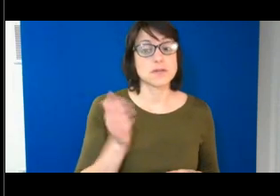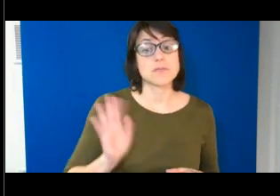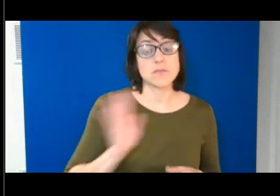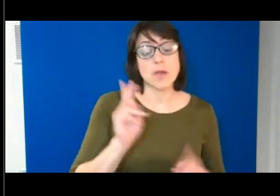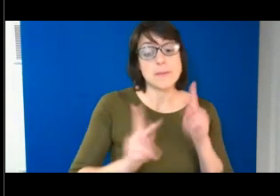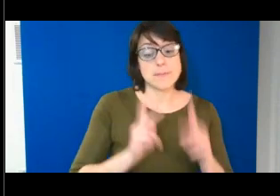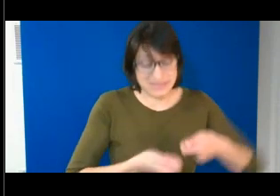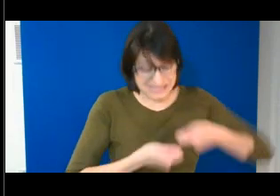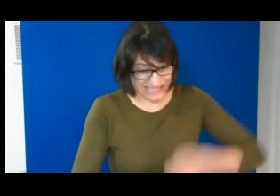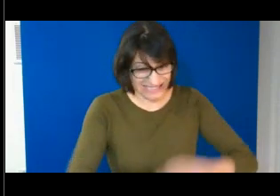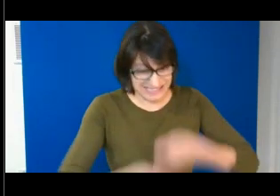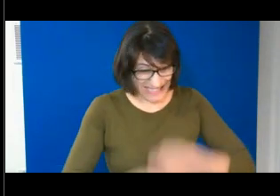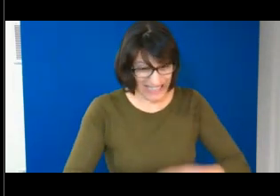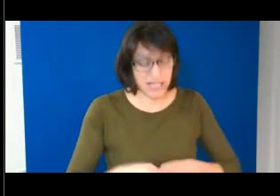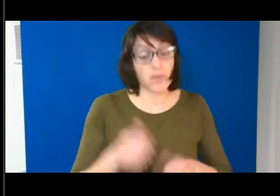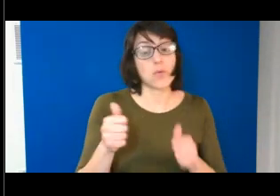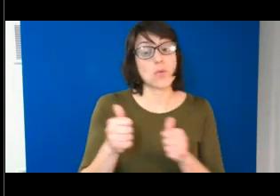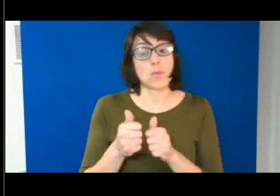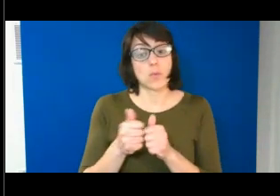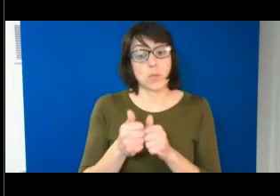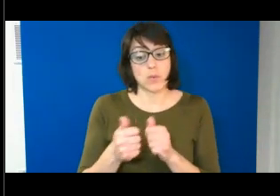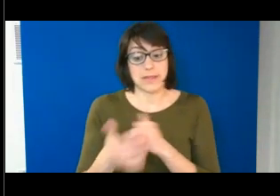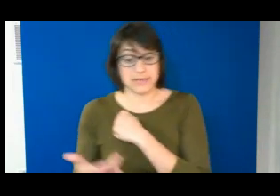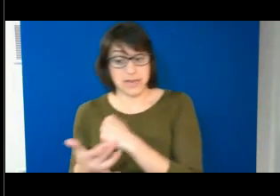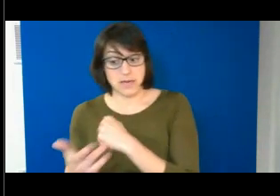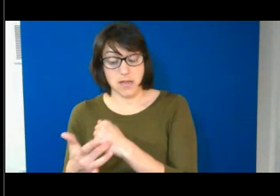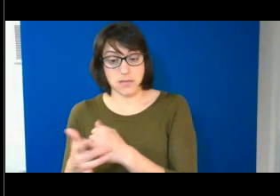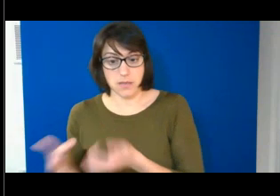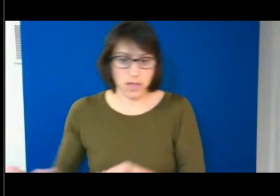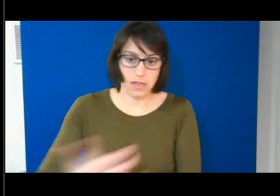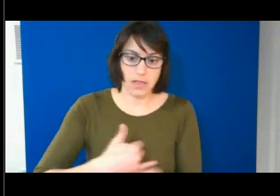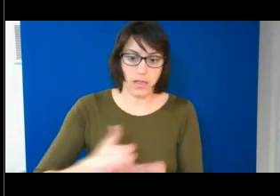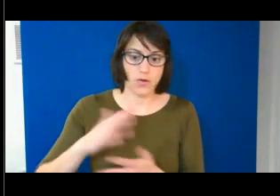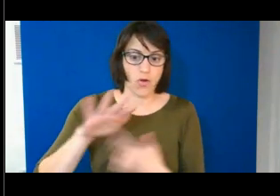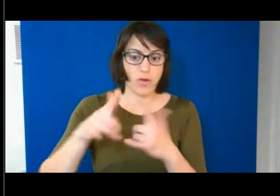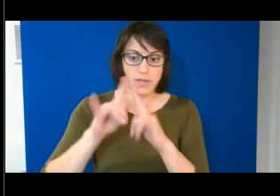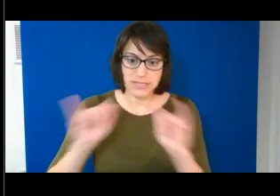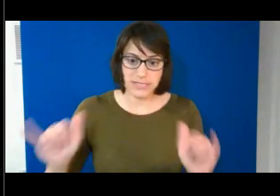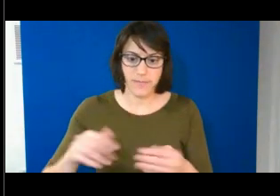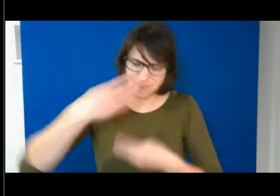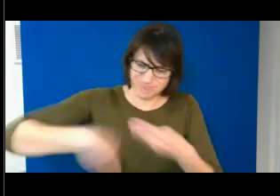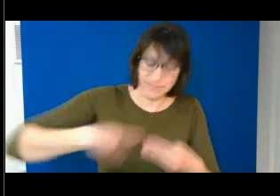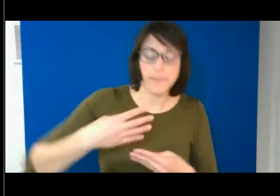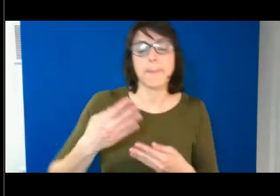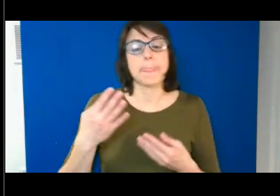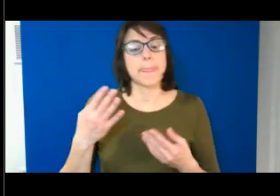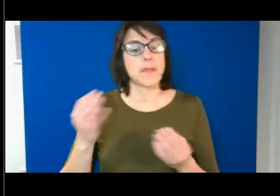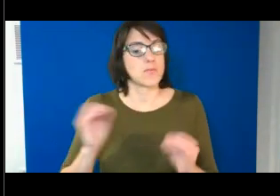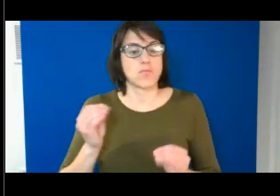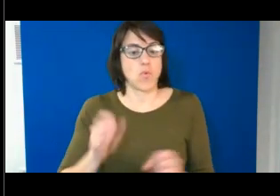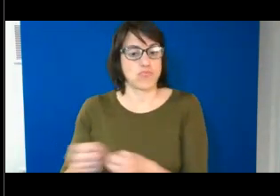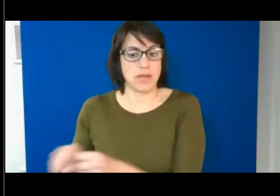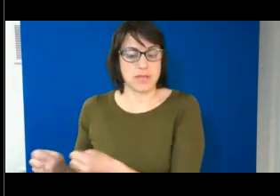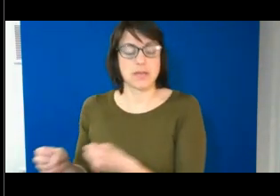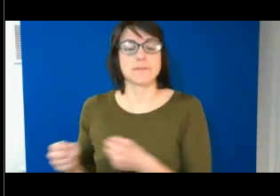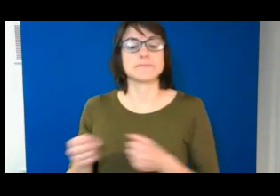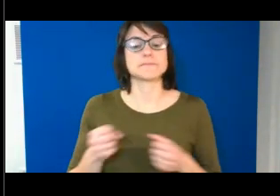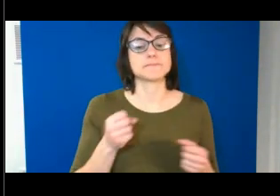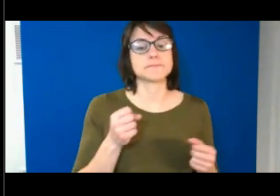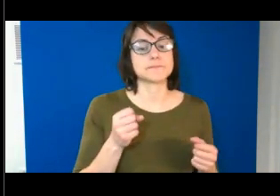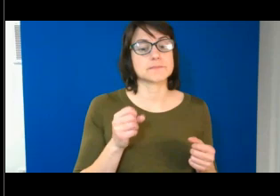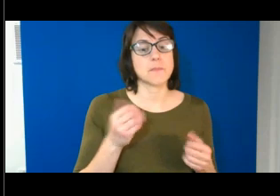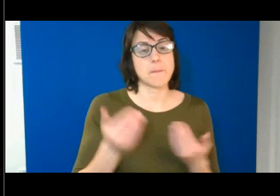and you never break the plastic. So now it's all collected at once. And It's kind of early for us to do it because, like I said, the first